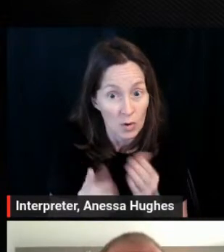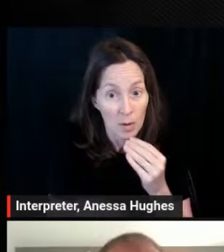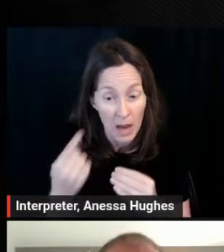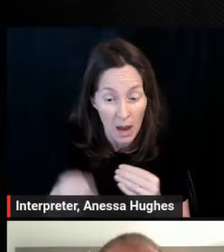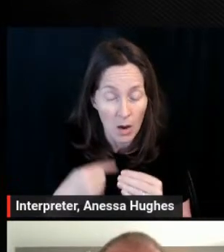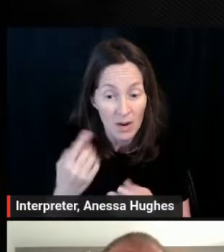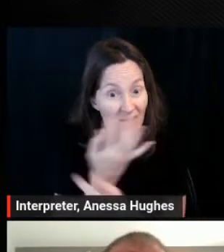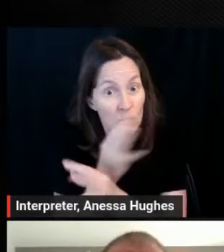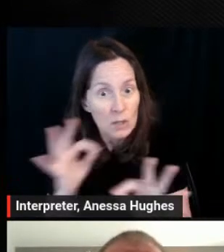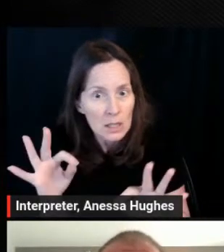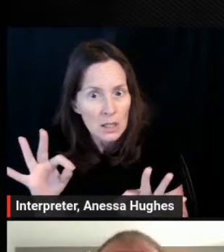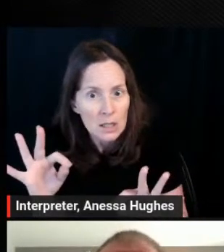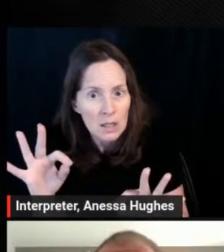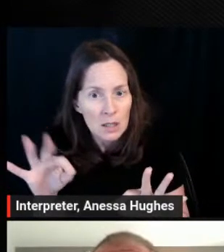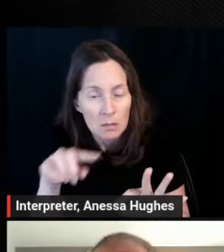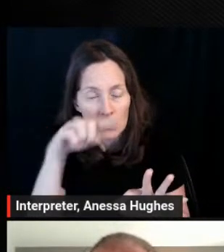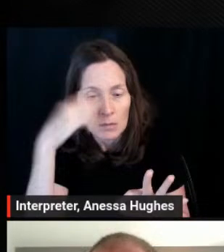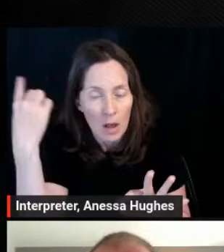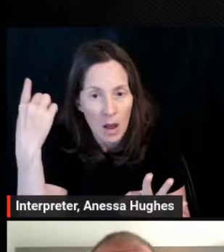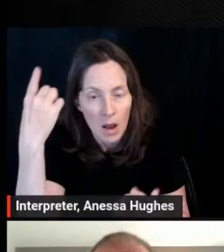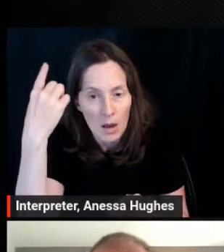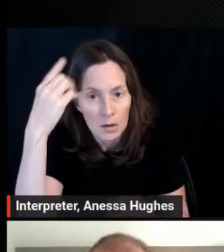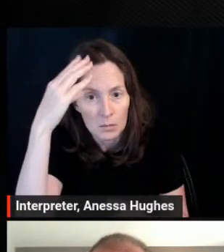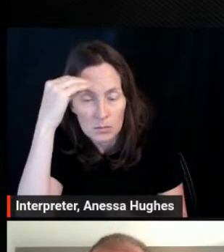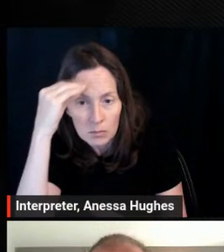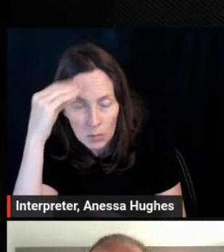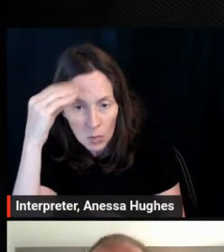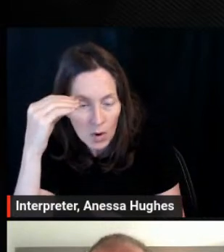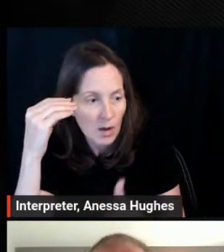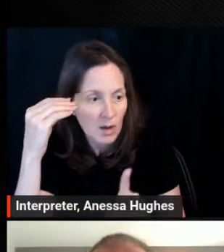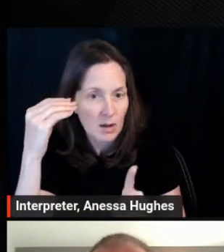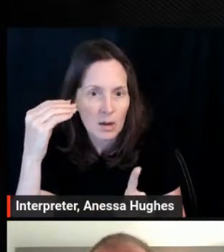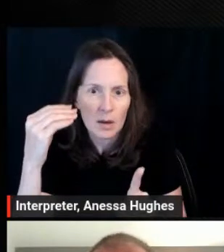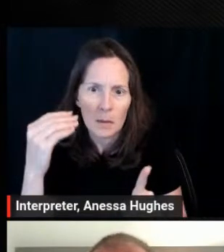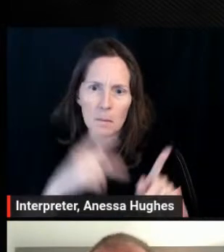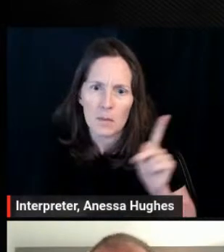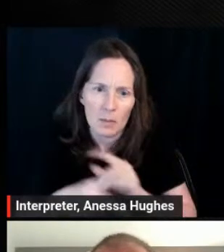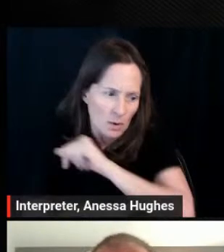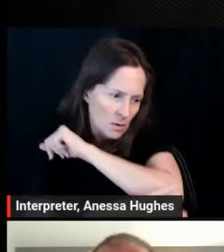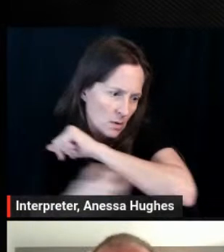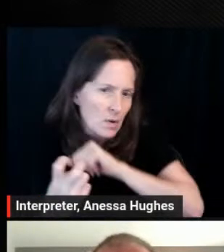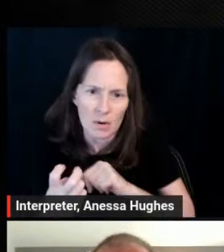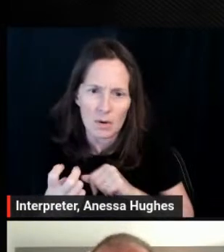worth reconstructing for its own damning sake.